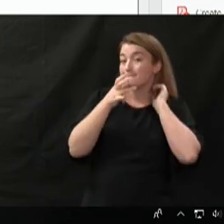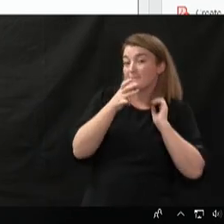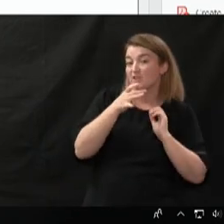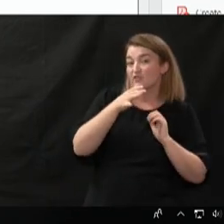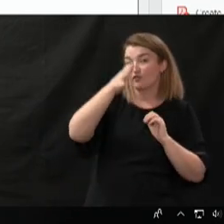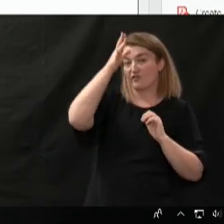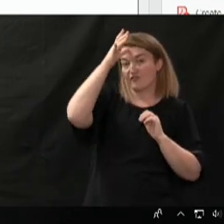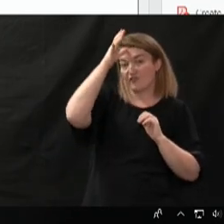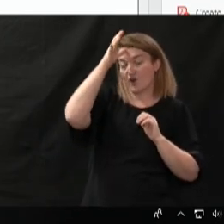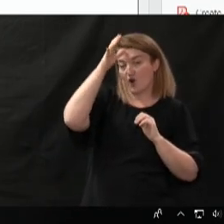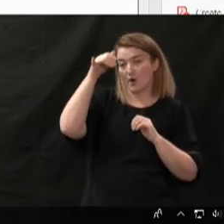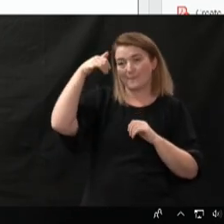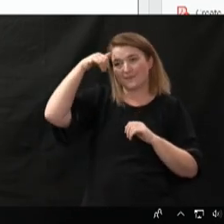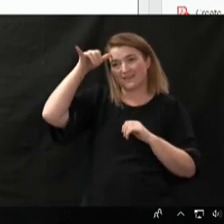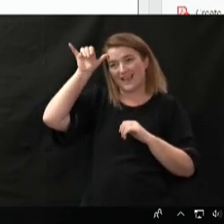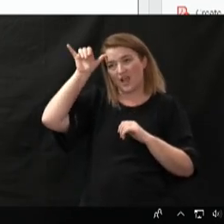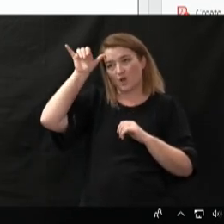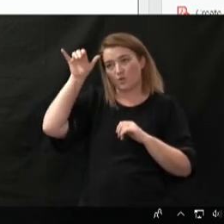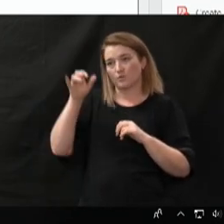cow.